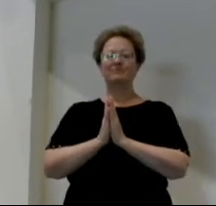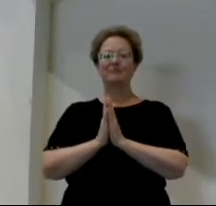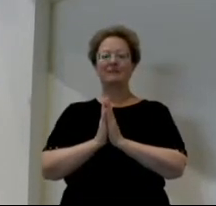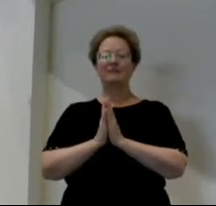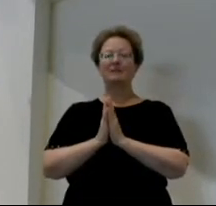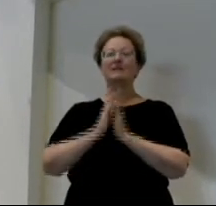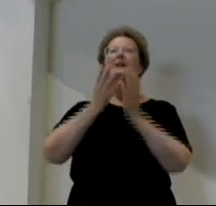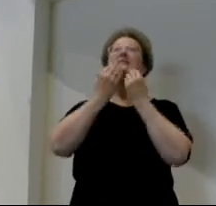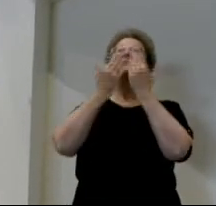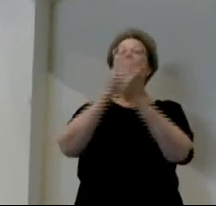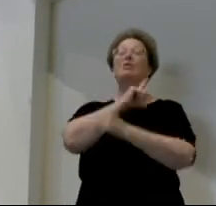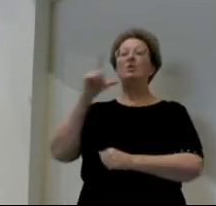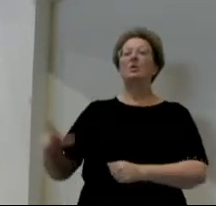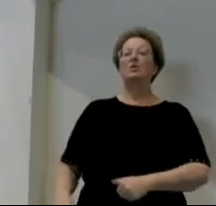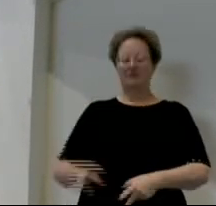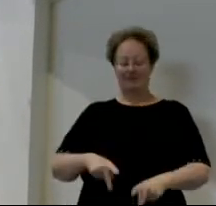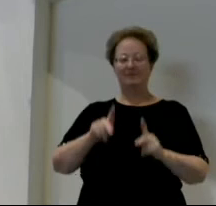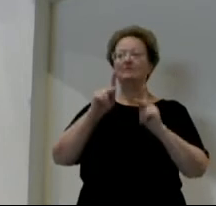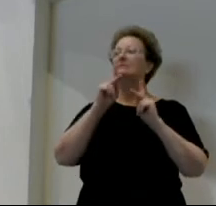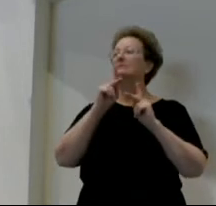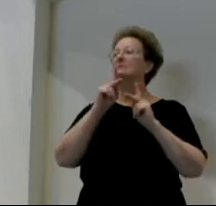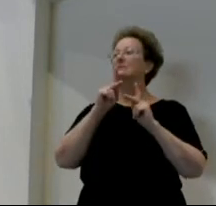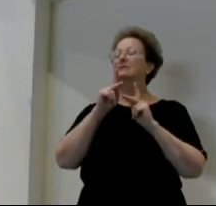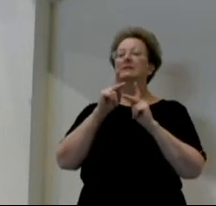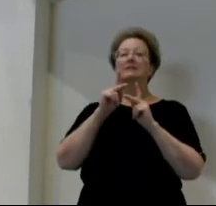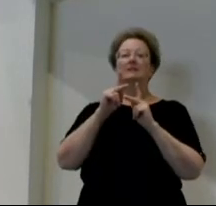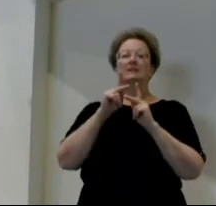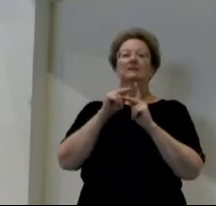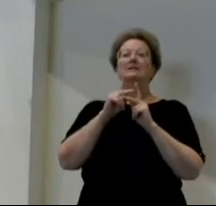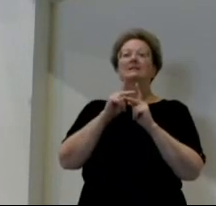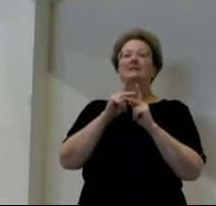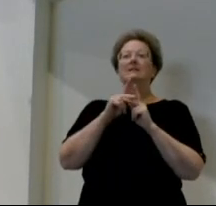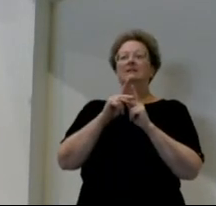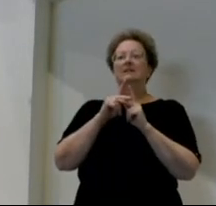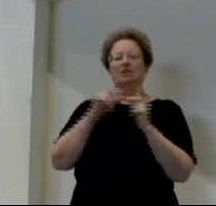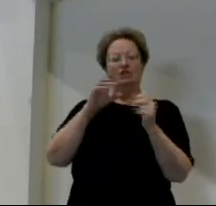Thank you, Lord, for the privilege of being in your word today with each other. And